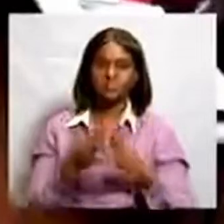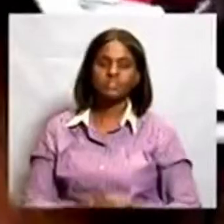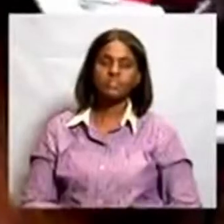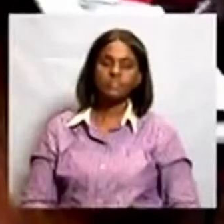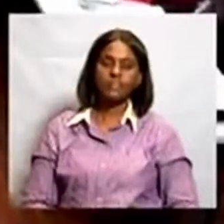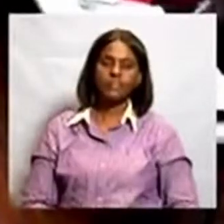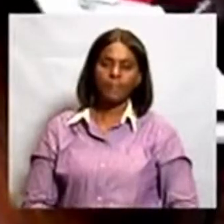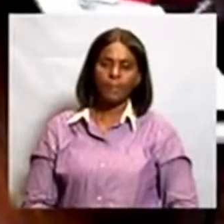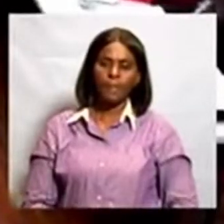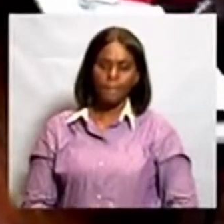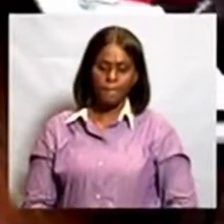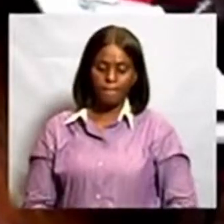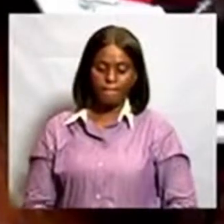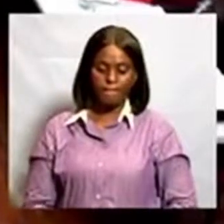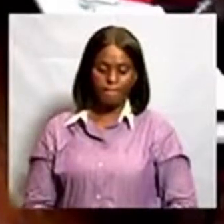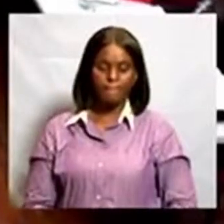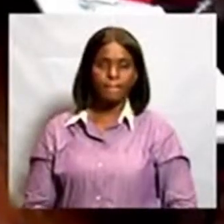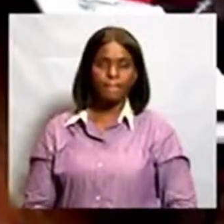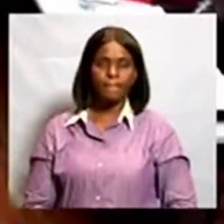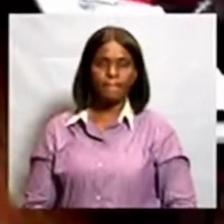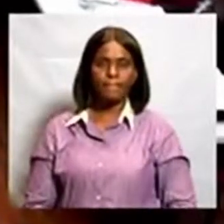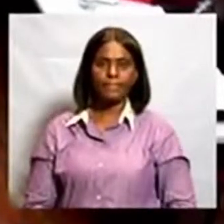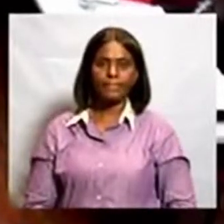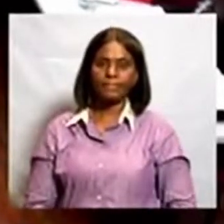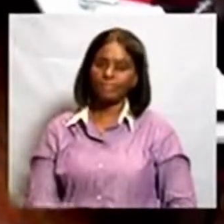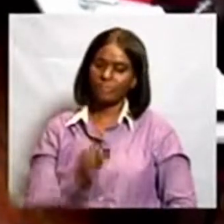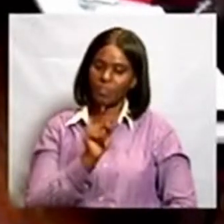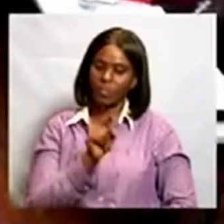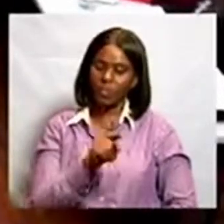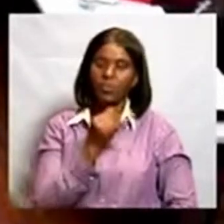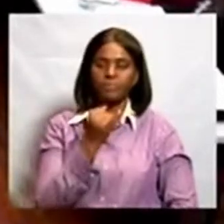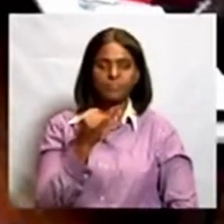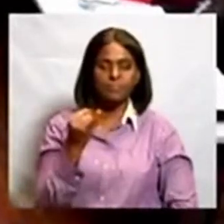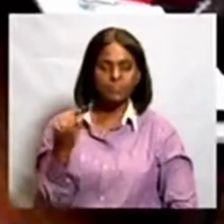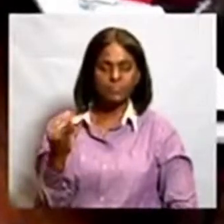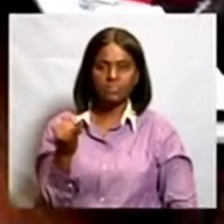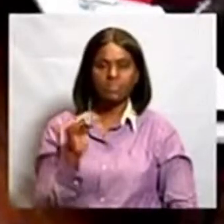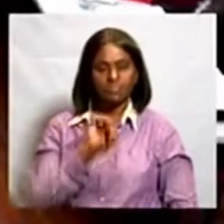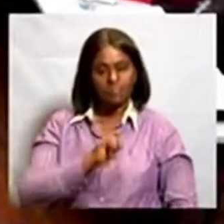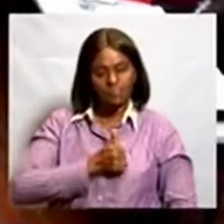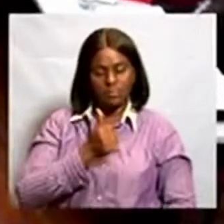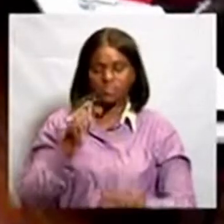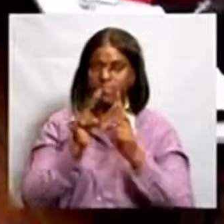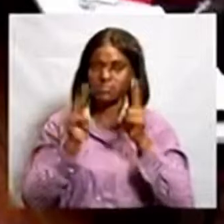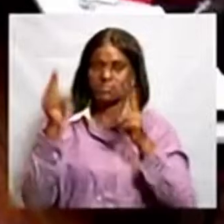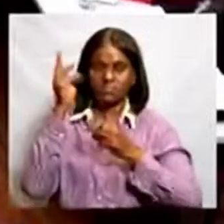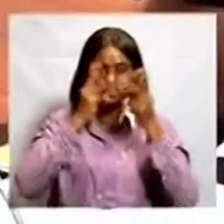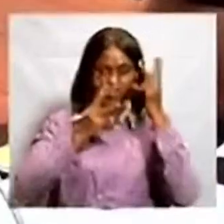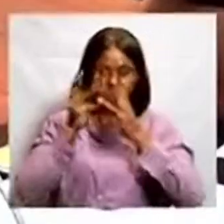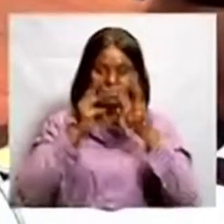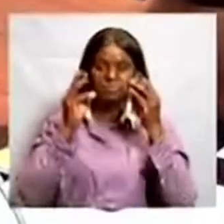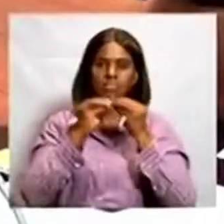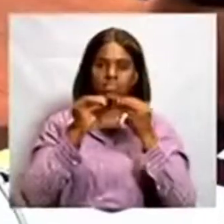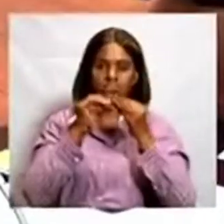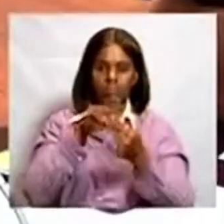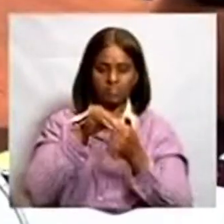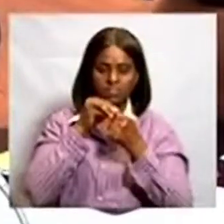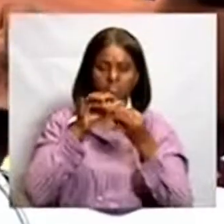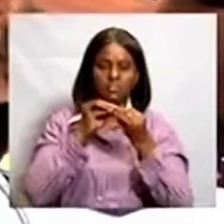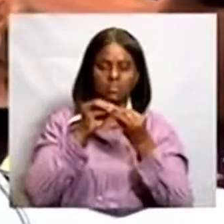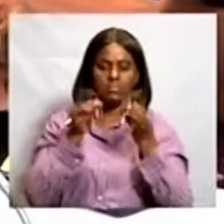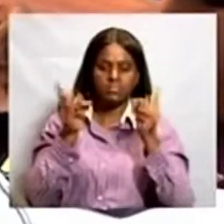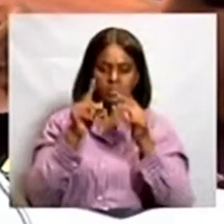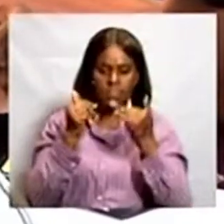Yeah, still on that, that's a very sensitive issue that witnesses were very concerned, especially also when it comes